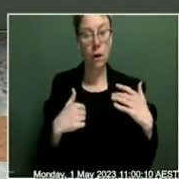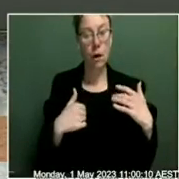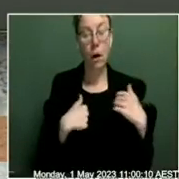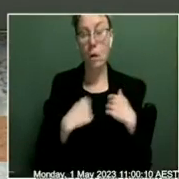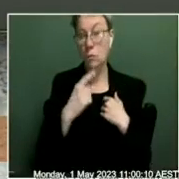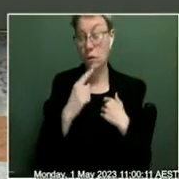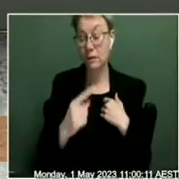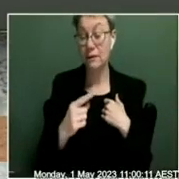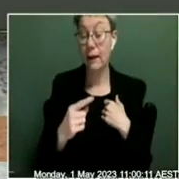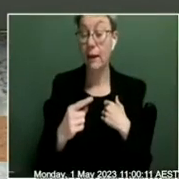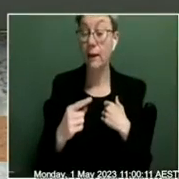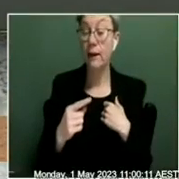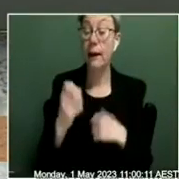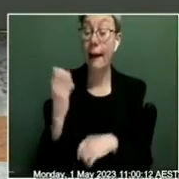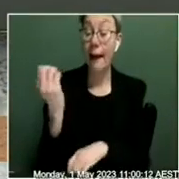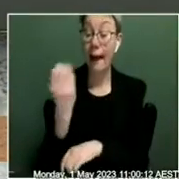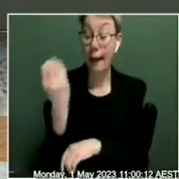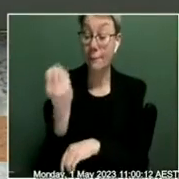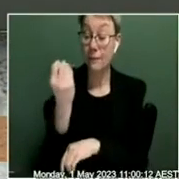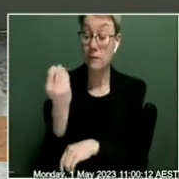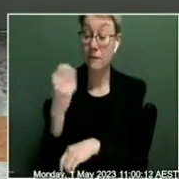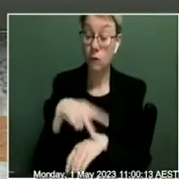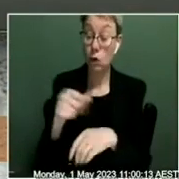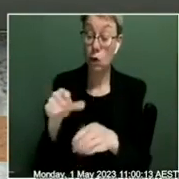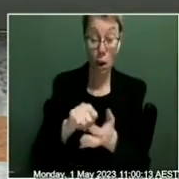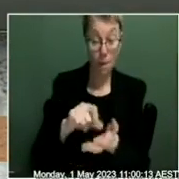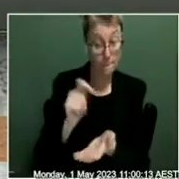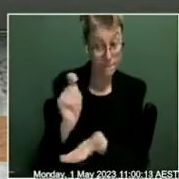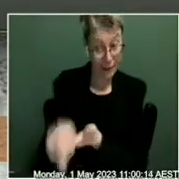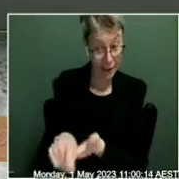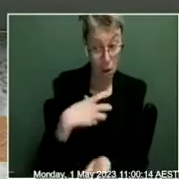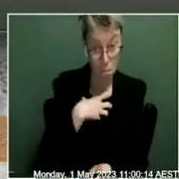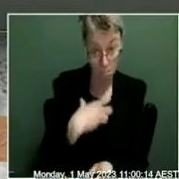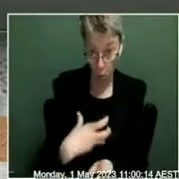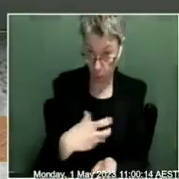pay anyone to do the secondary response.